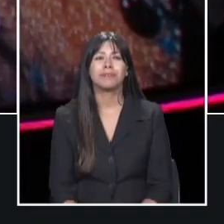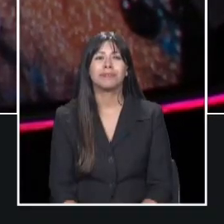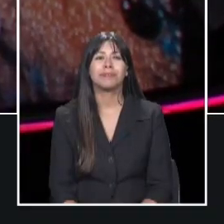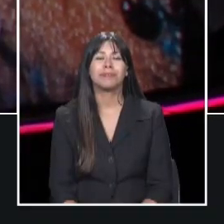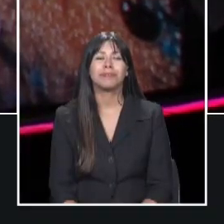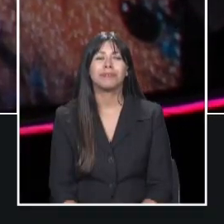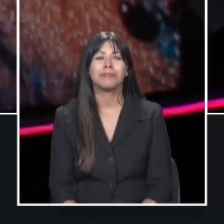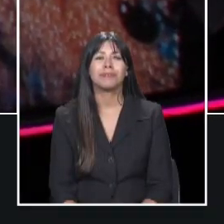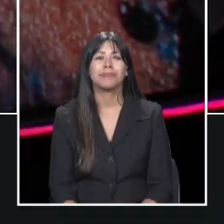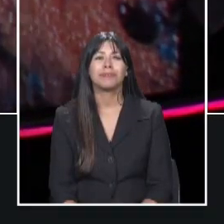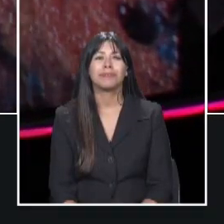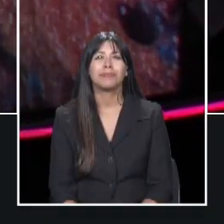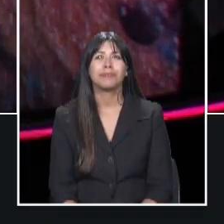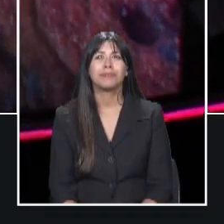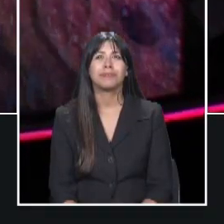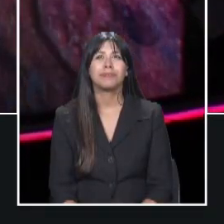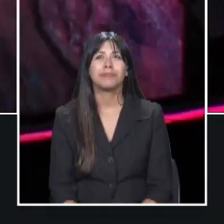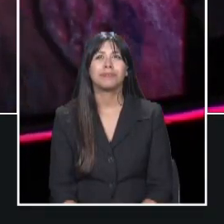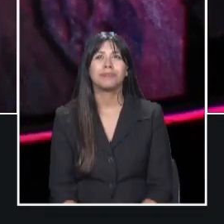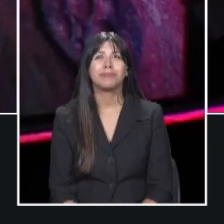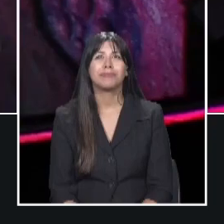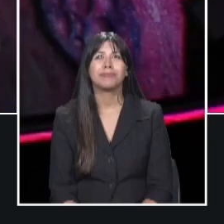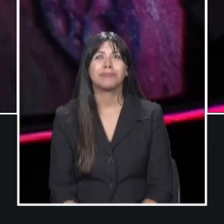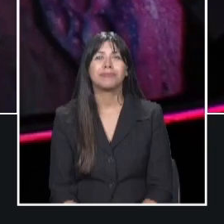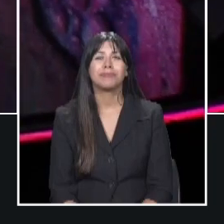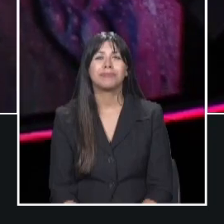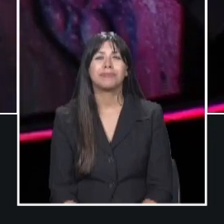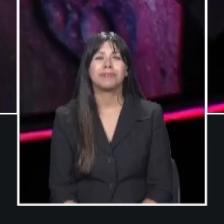if you went to sleep today